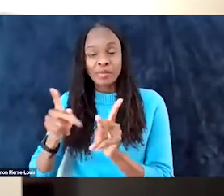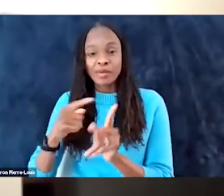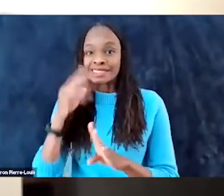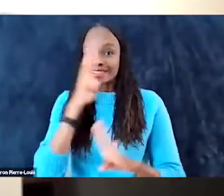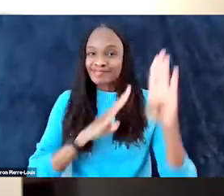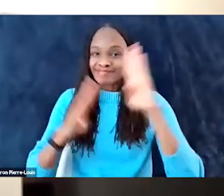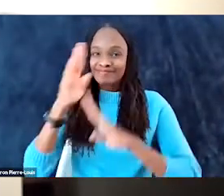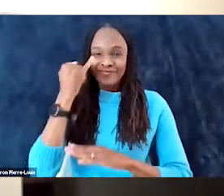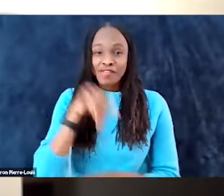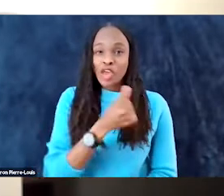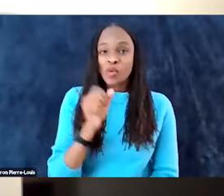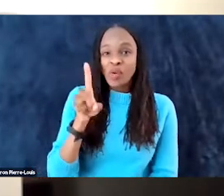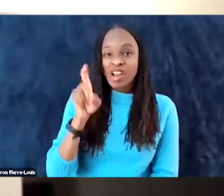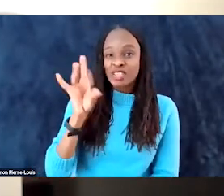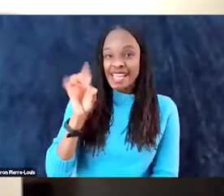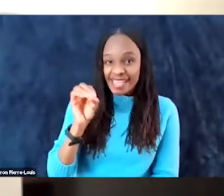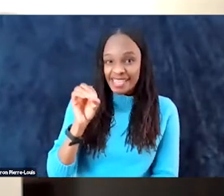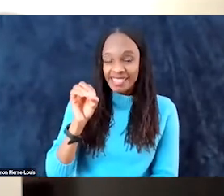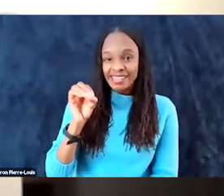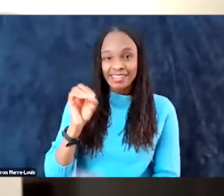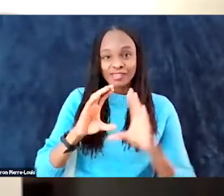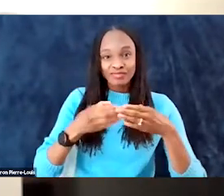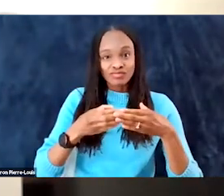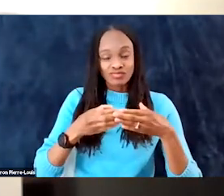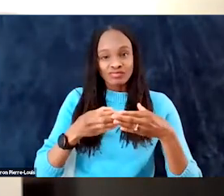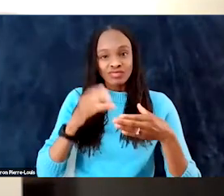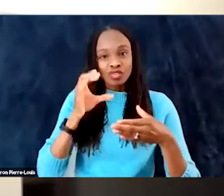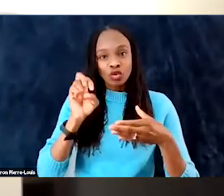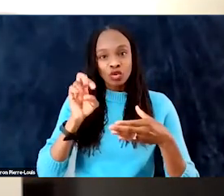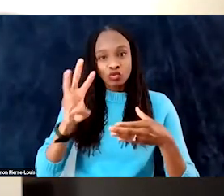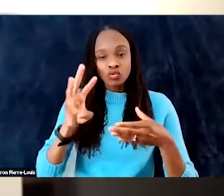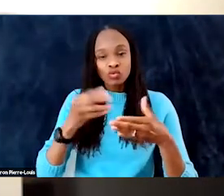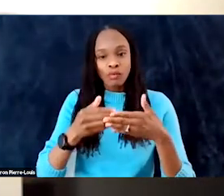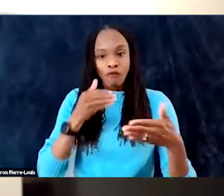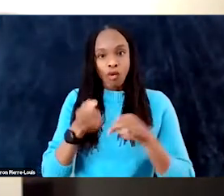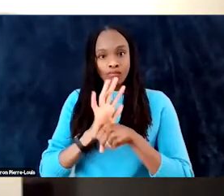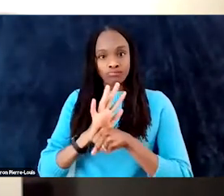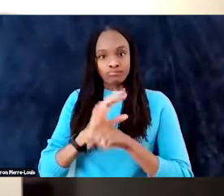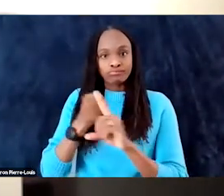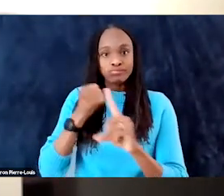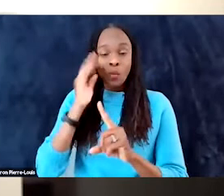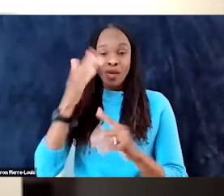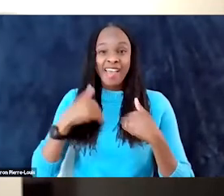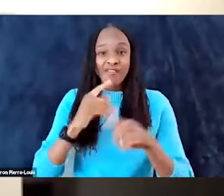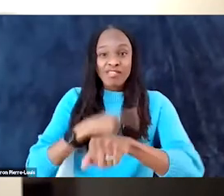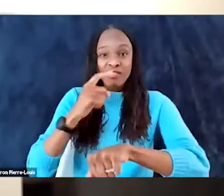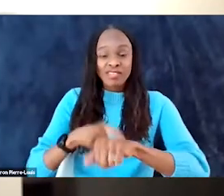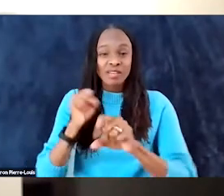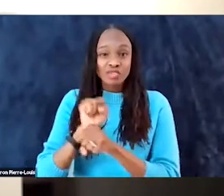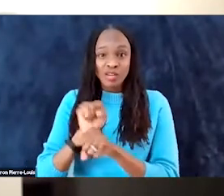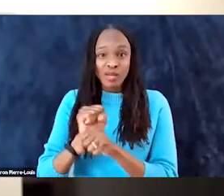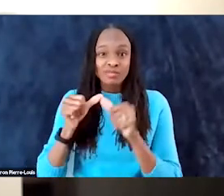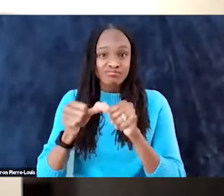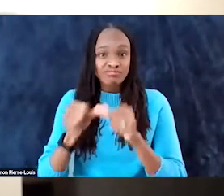those other 180 who put it together before the pandemic will ever have long-term jobs. So I think that's